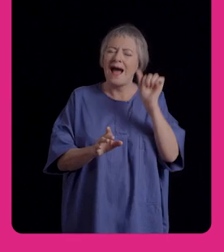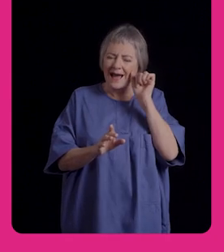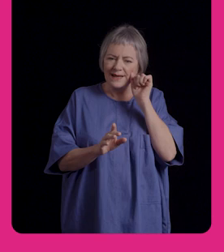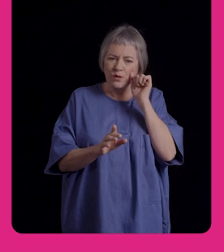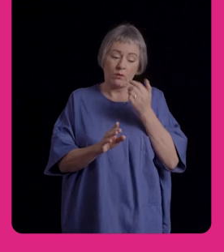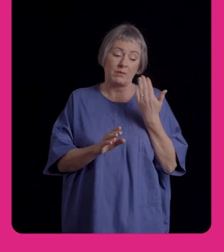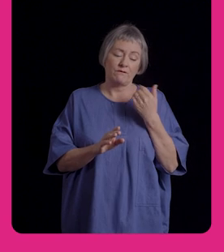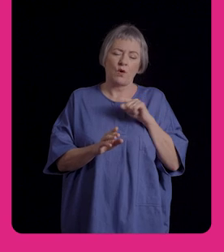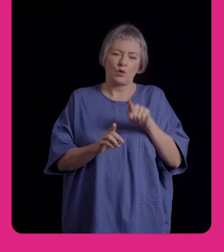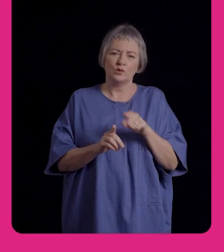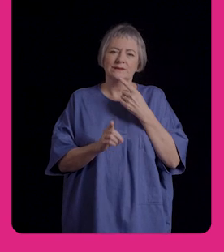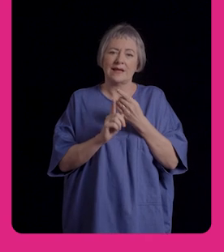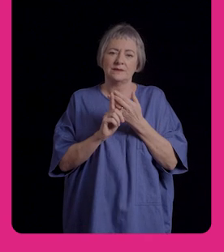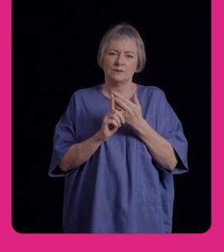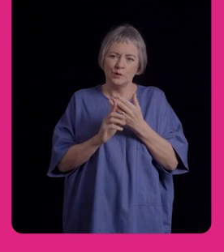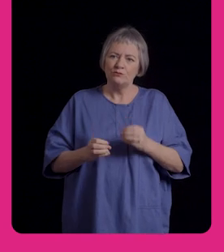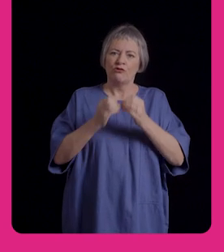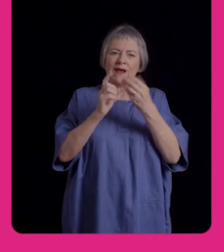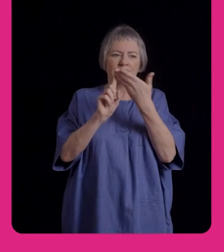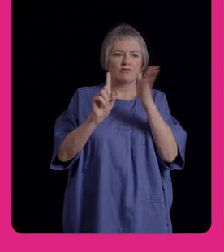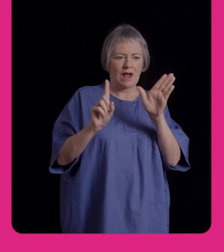thought that like that could be a plan.